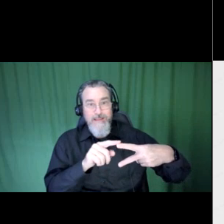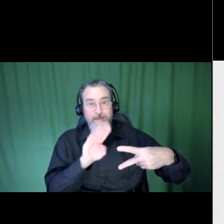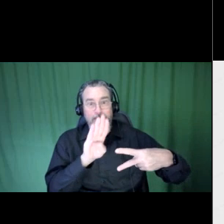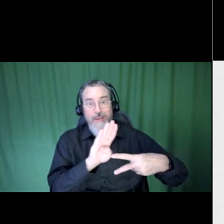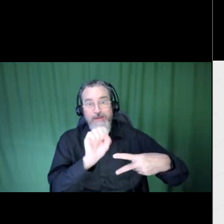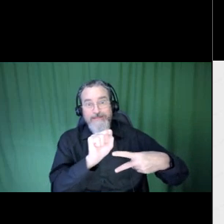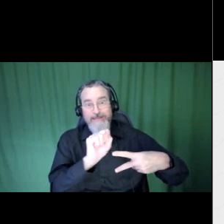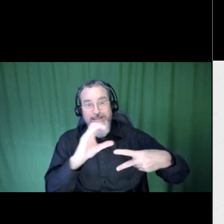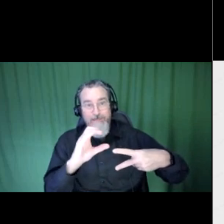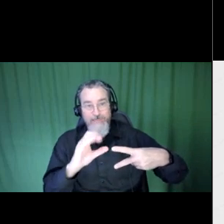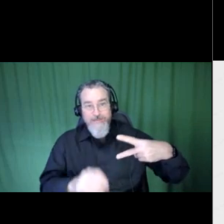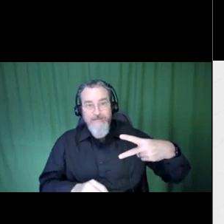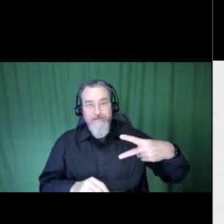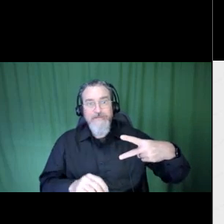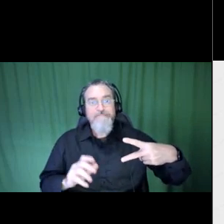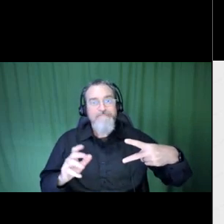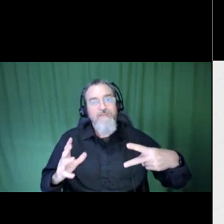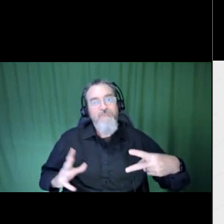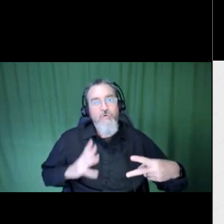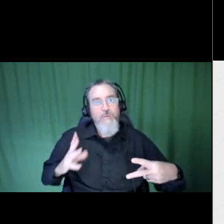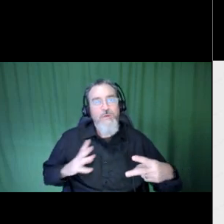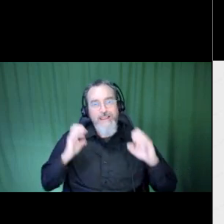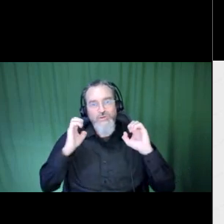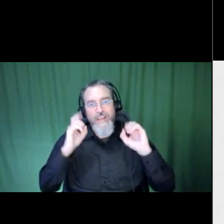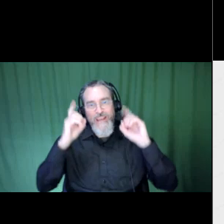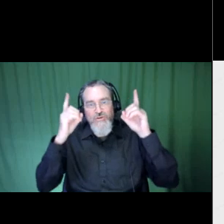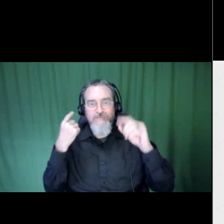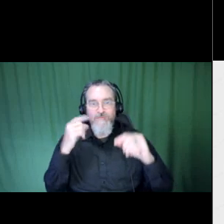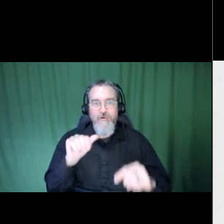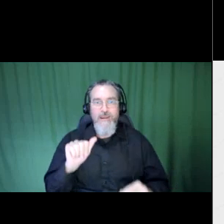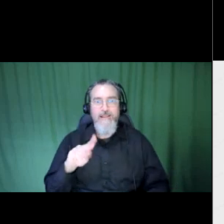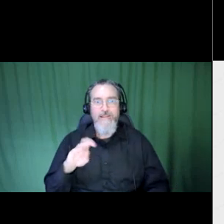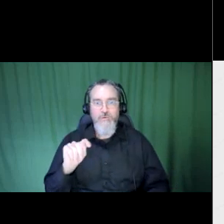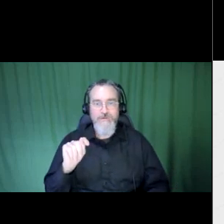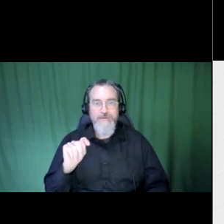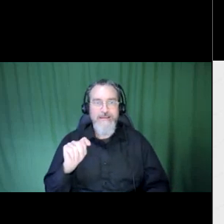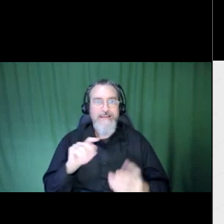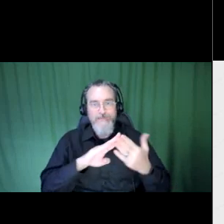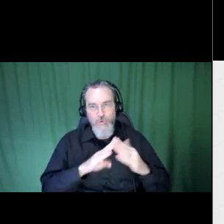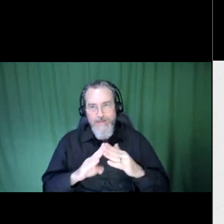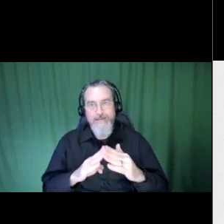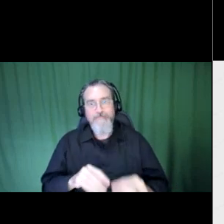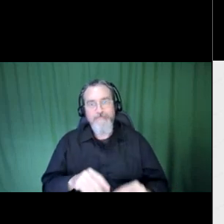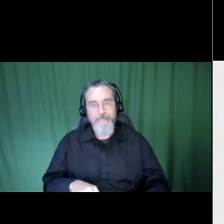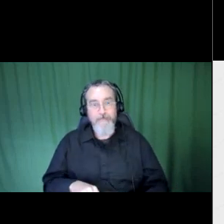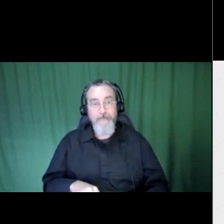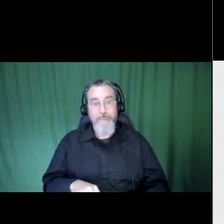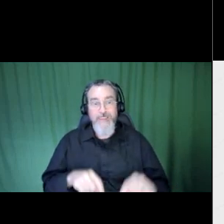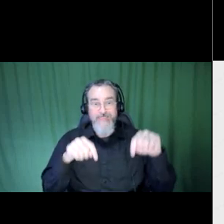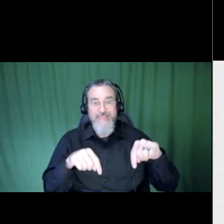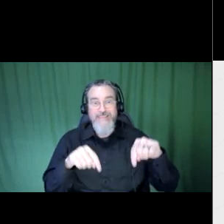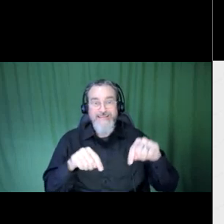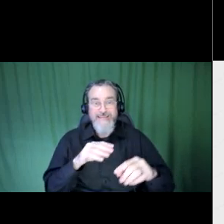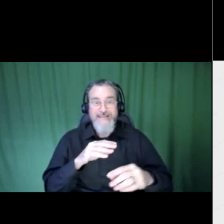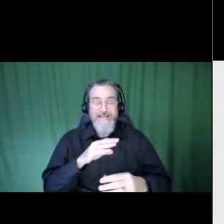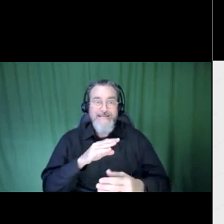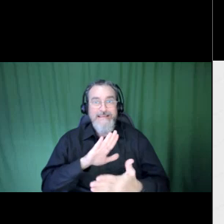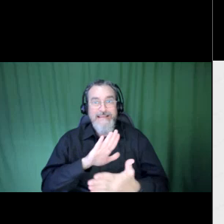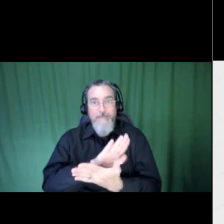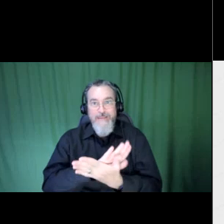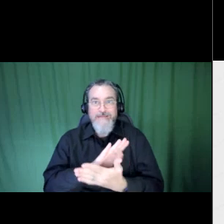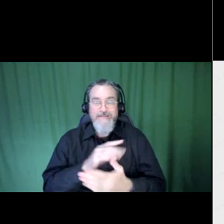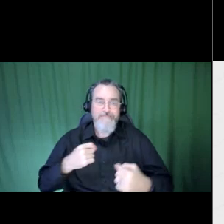formal education campus entity of the Aleut community of St. Paul Island, and this is the campus and department that I lead with